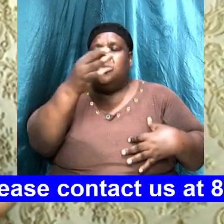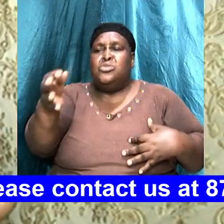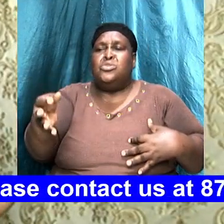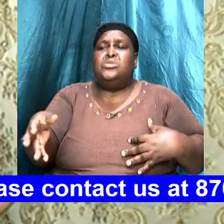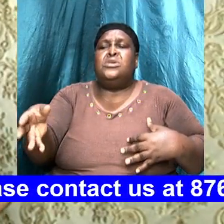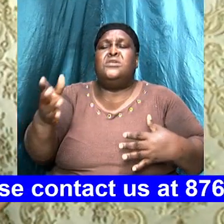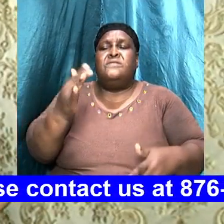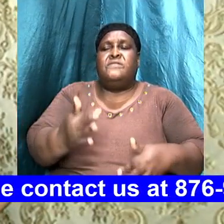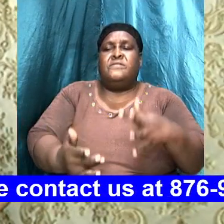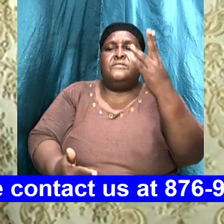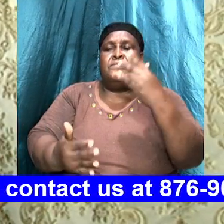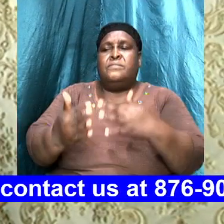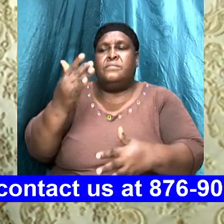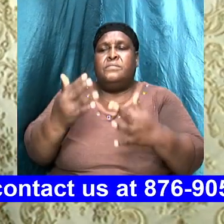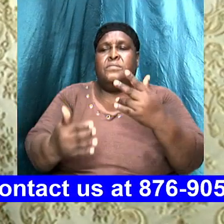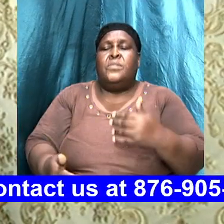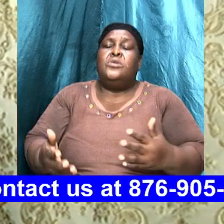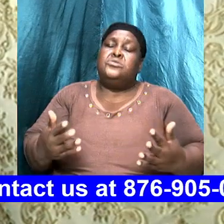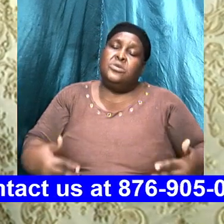forerunner